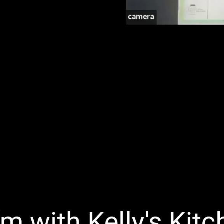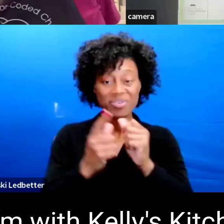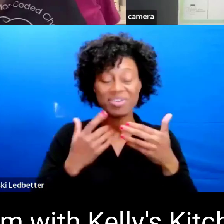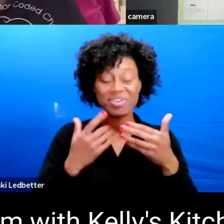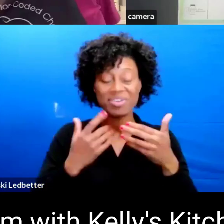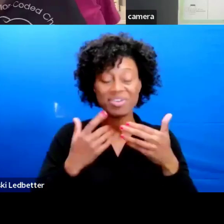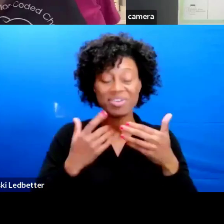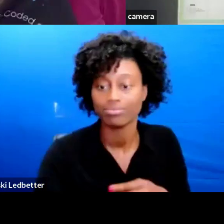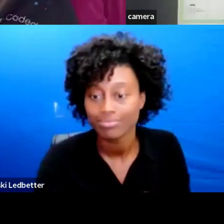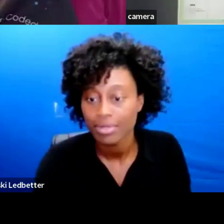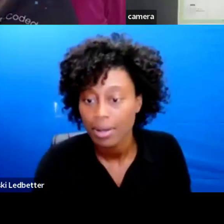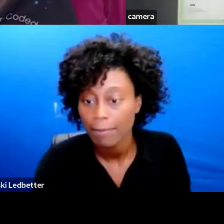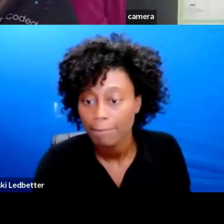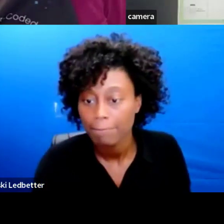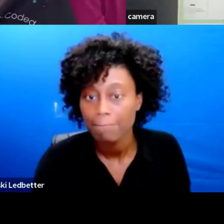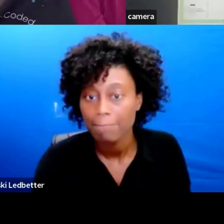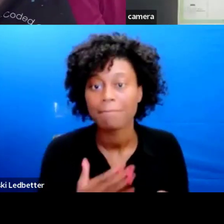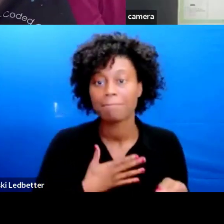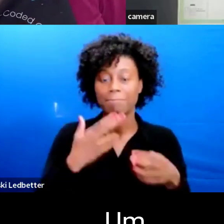I'm with Kelly's Kitchen.